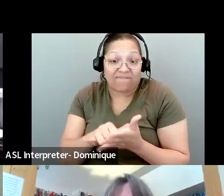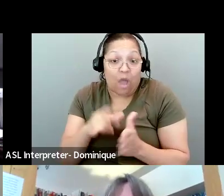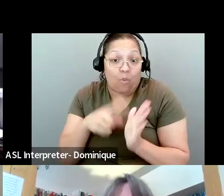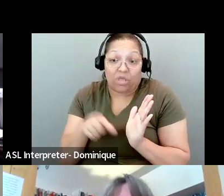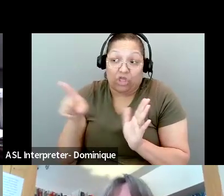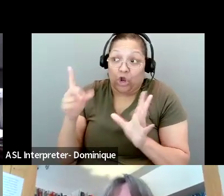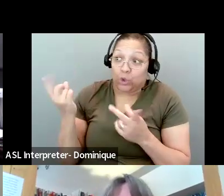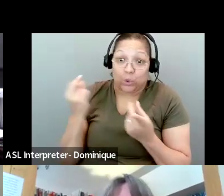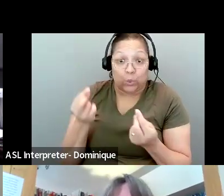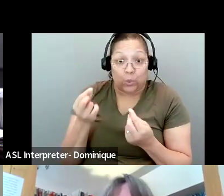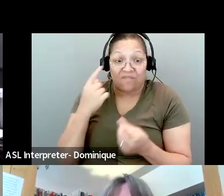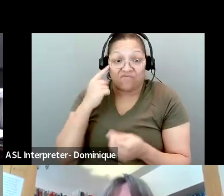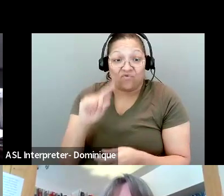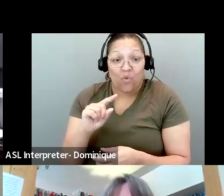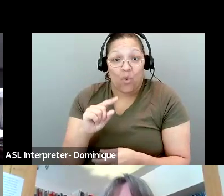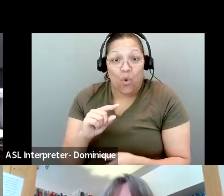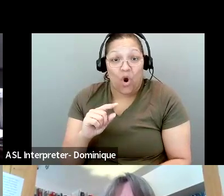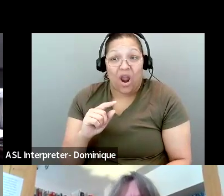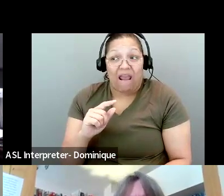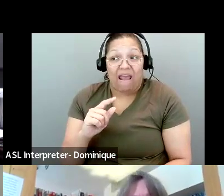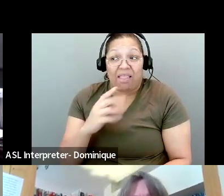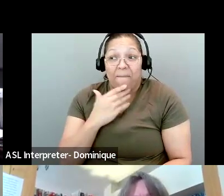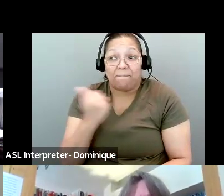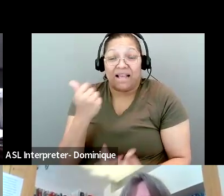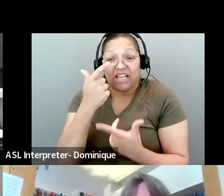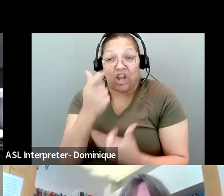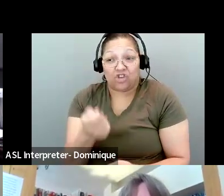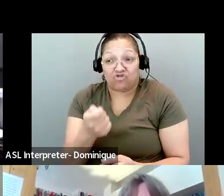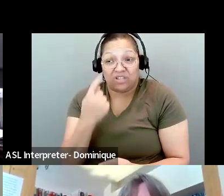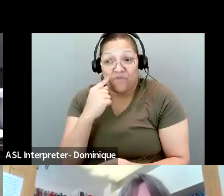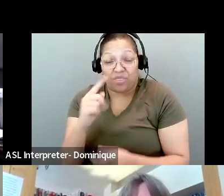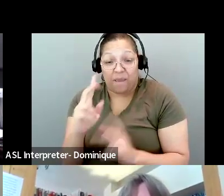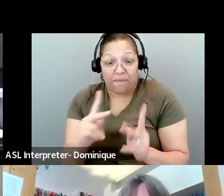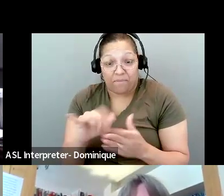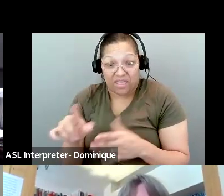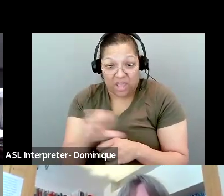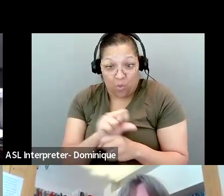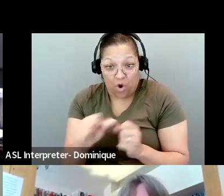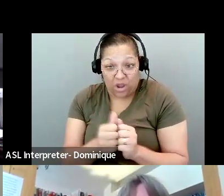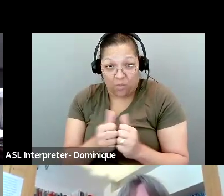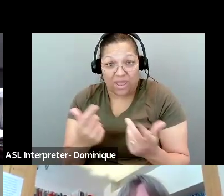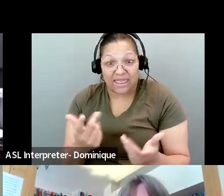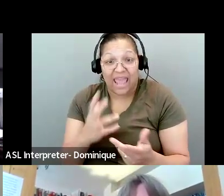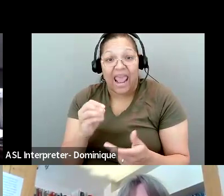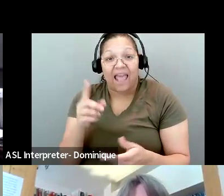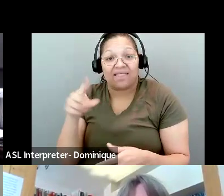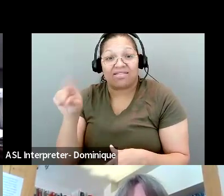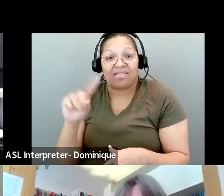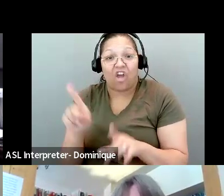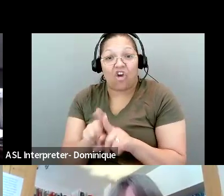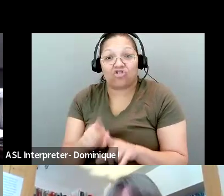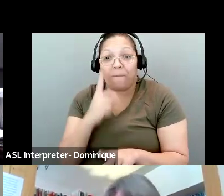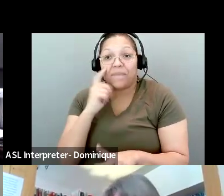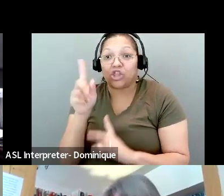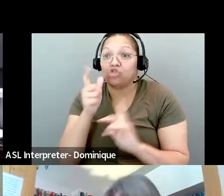is for the in the best interest of the people that they're working with. And they also, because they're so